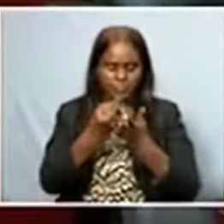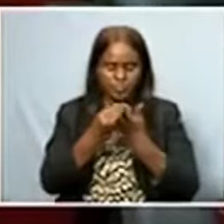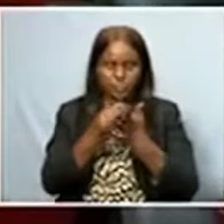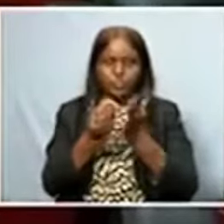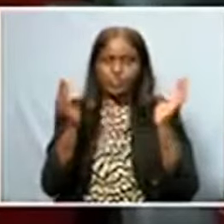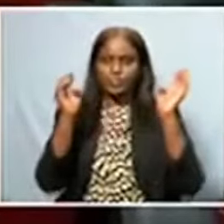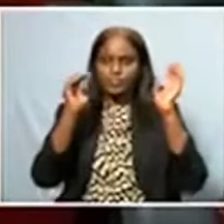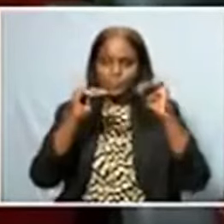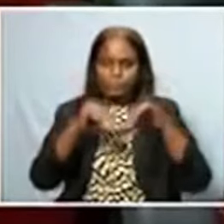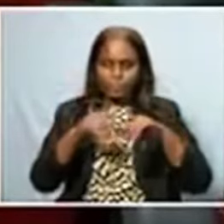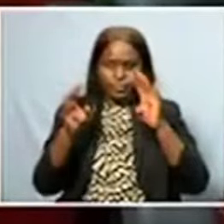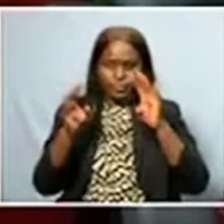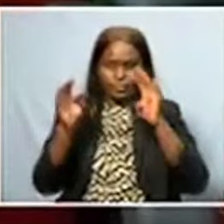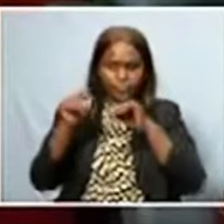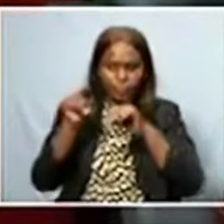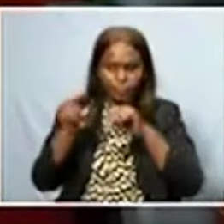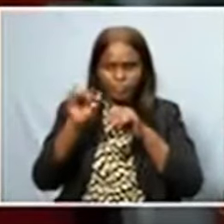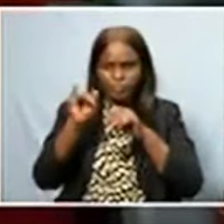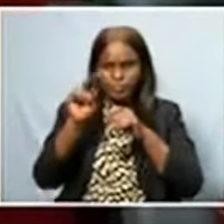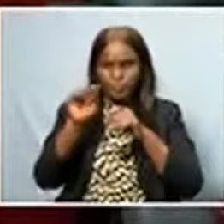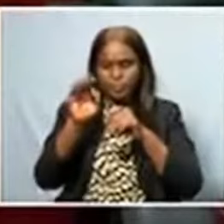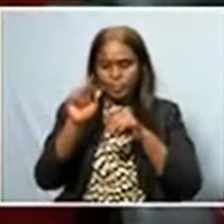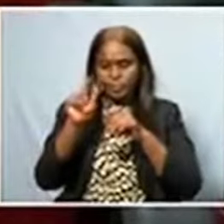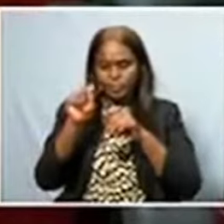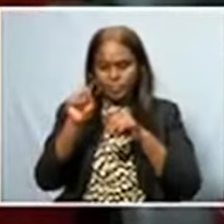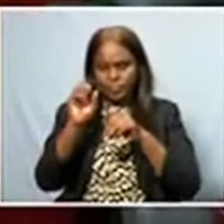going down while the inflation is going up.